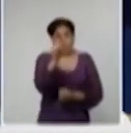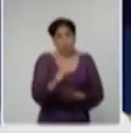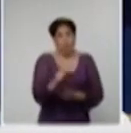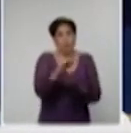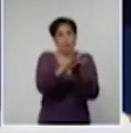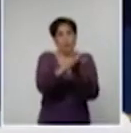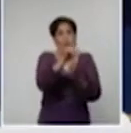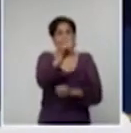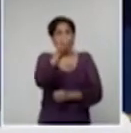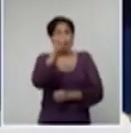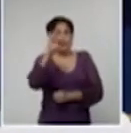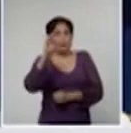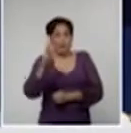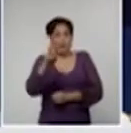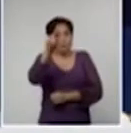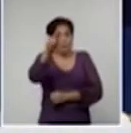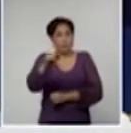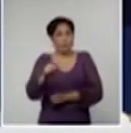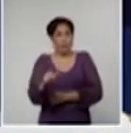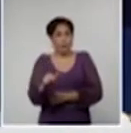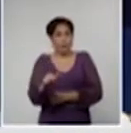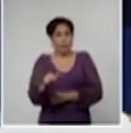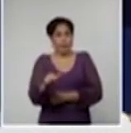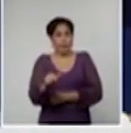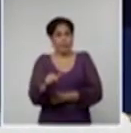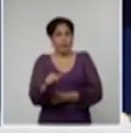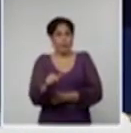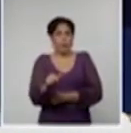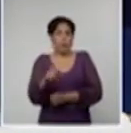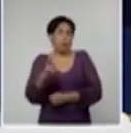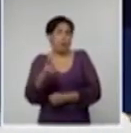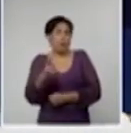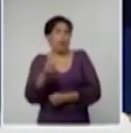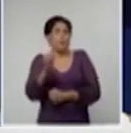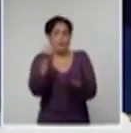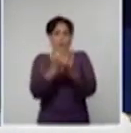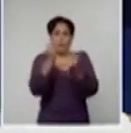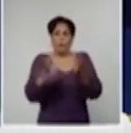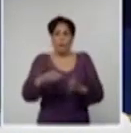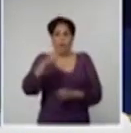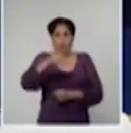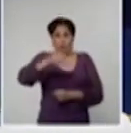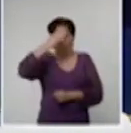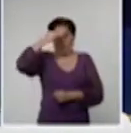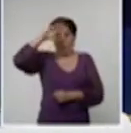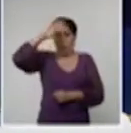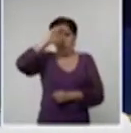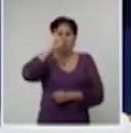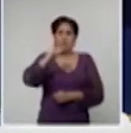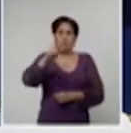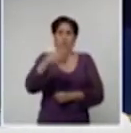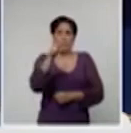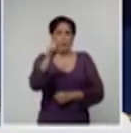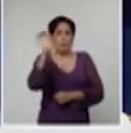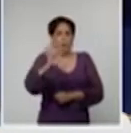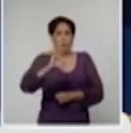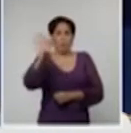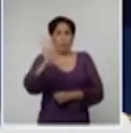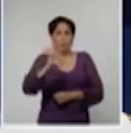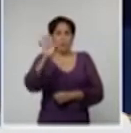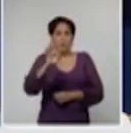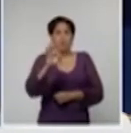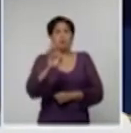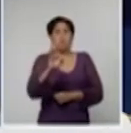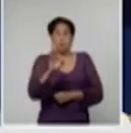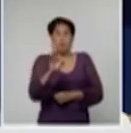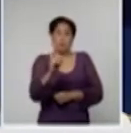trace the contacts of the people who this person might have infected. 3 of the cases are male, and for a